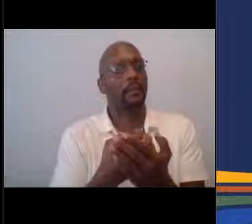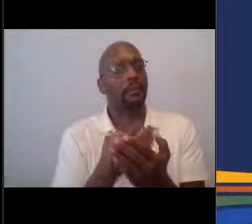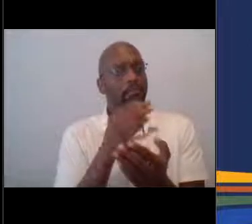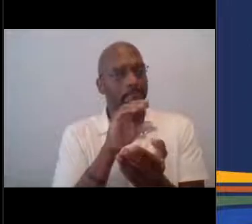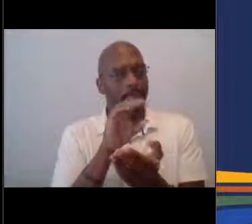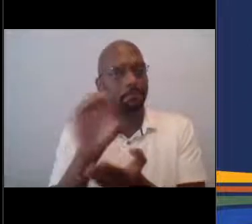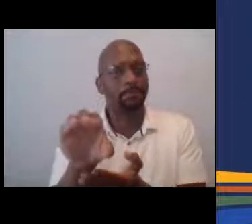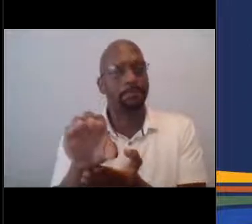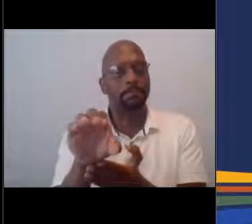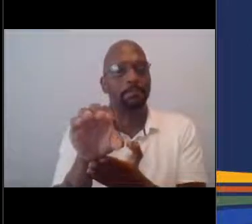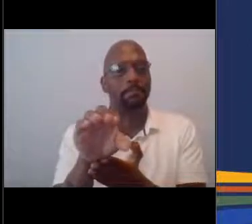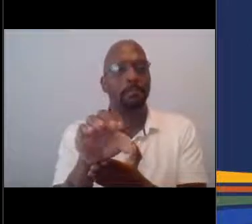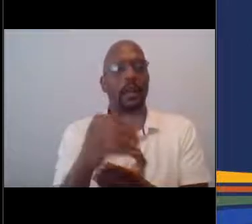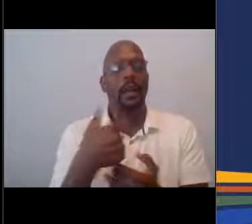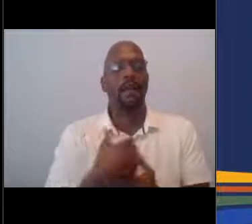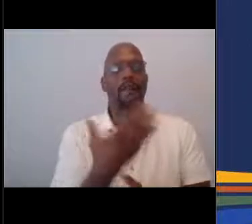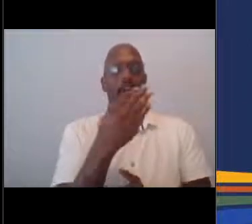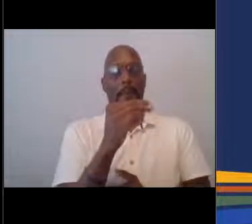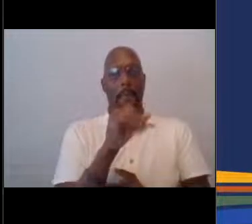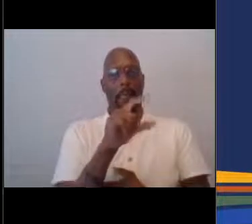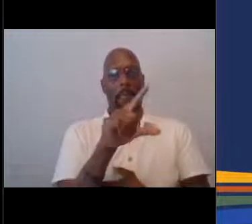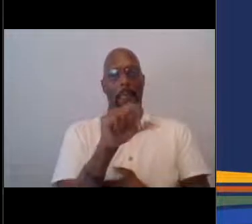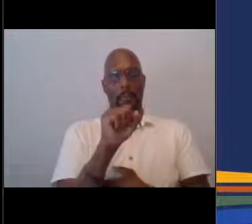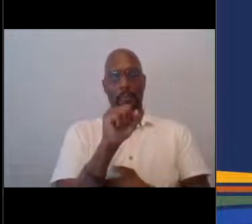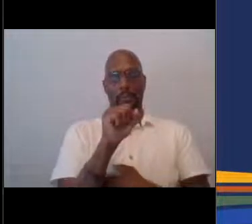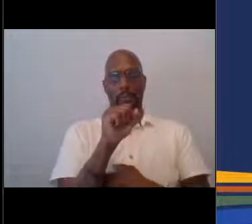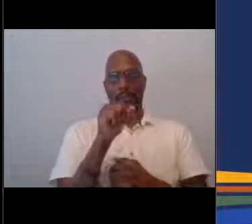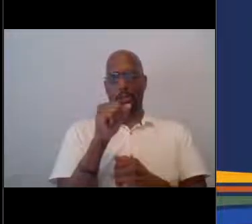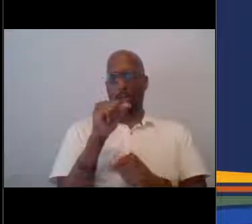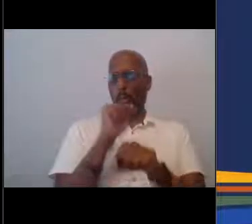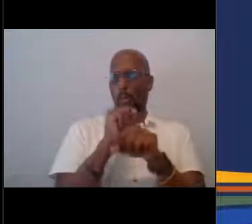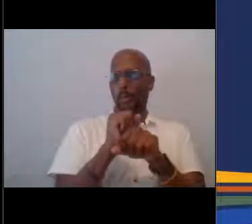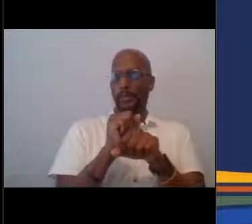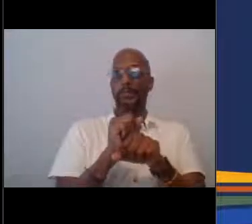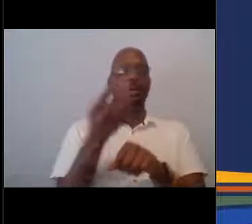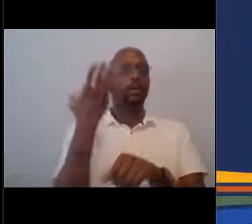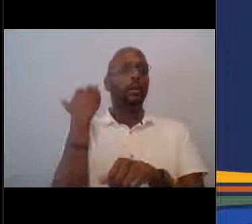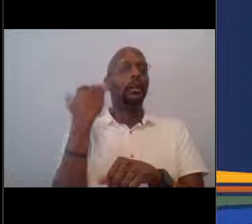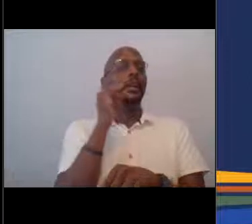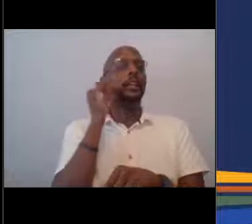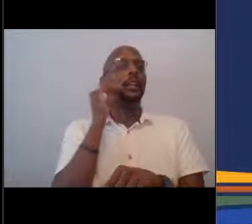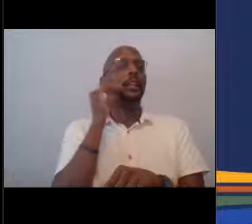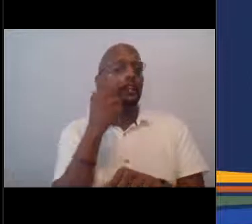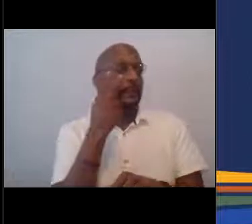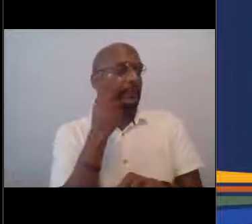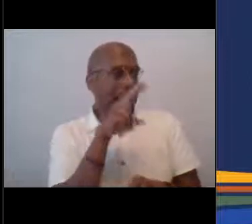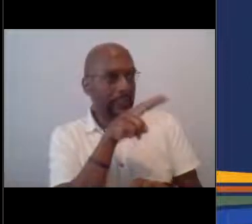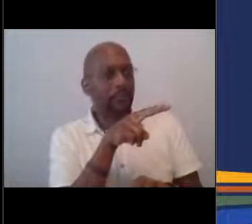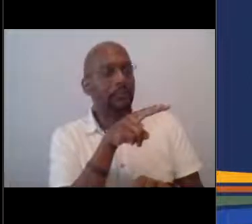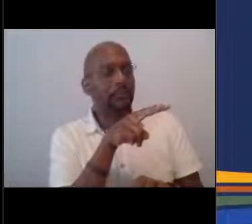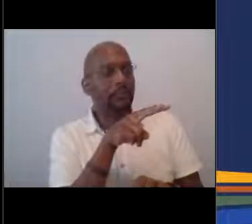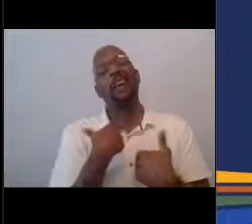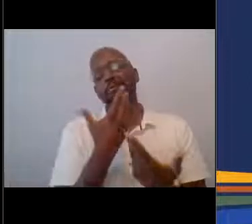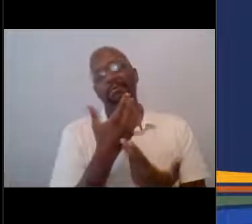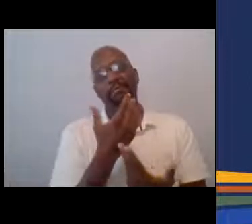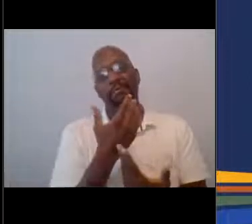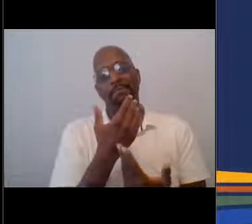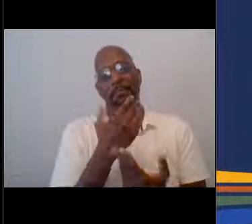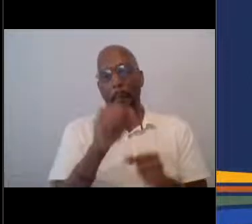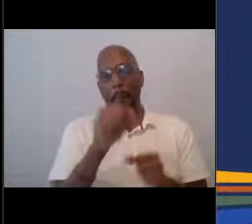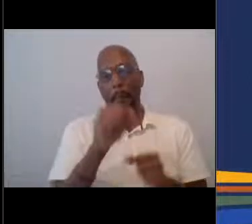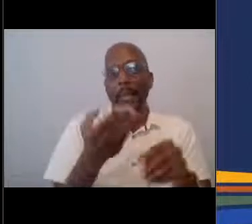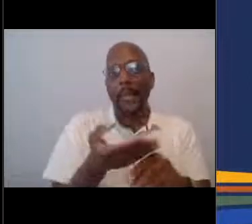we have 5 miles under construction, which you experienced yesterday. And we also have several local coastal access and bike improvements under